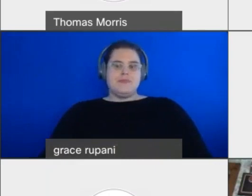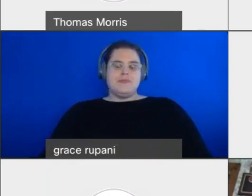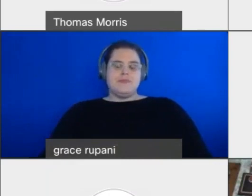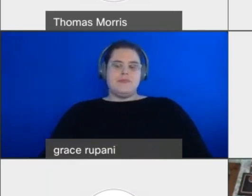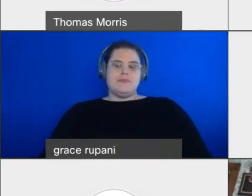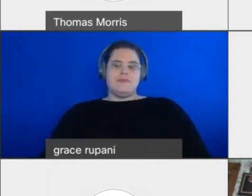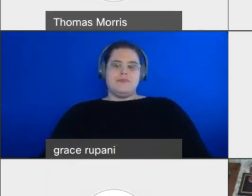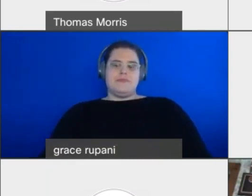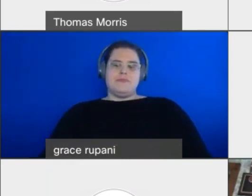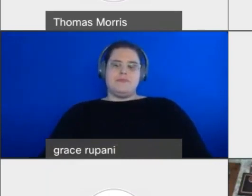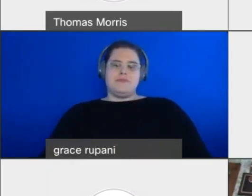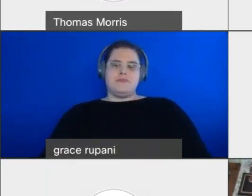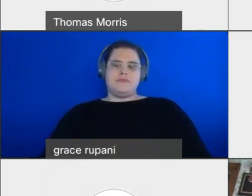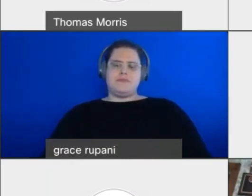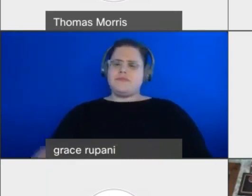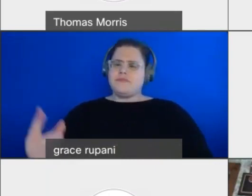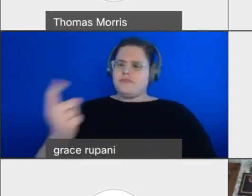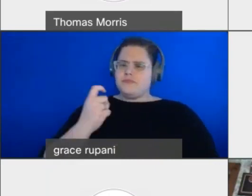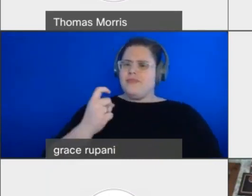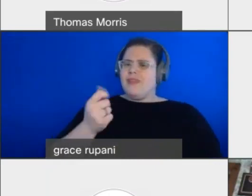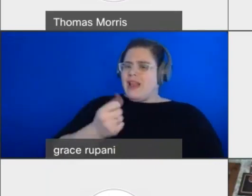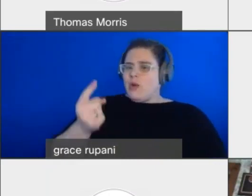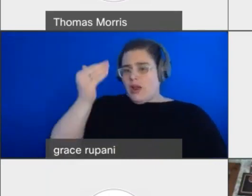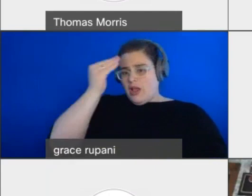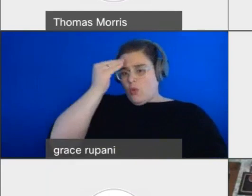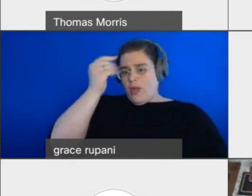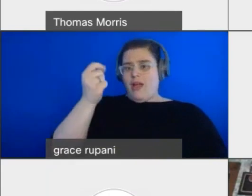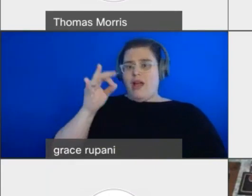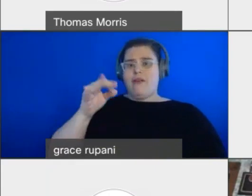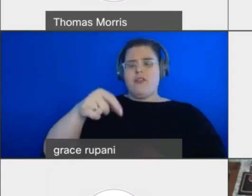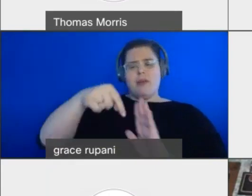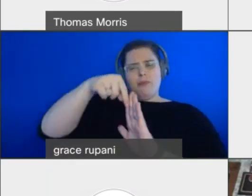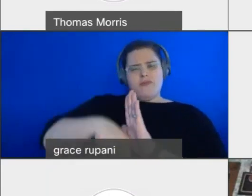Has anyone aware of mask management for profound ID